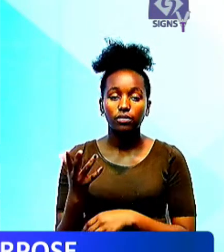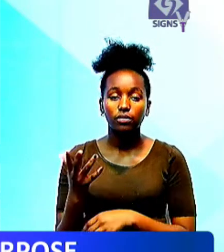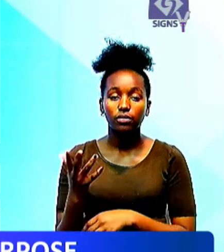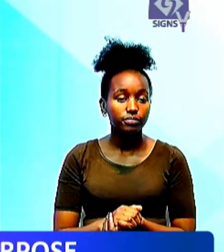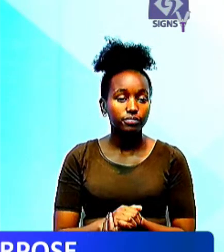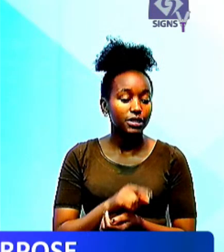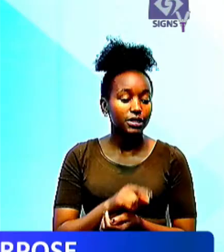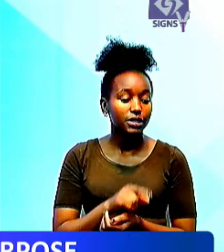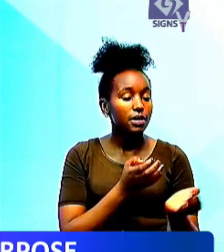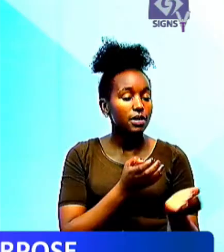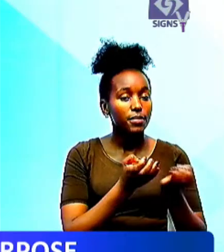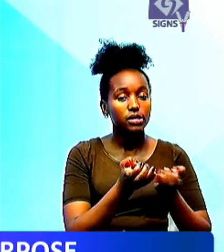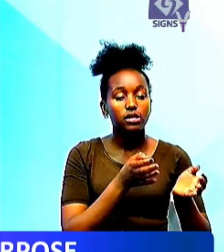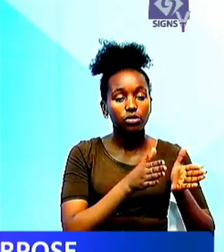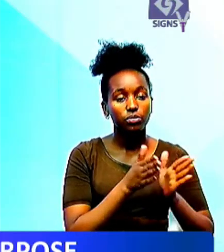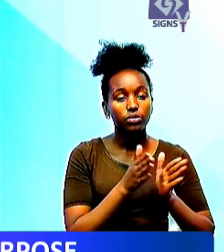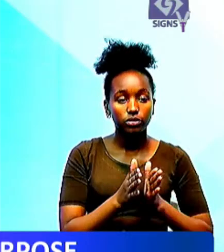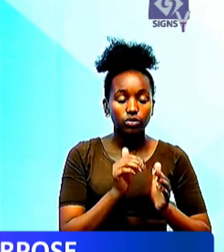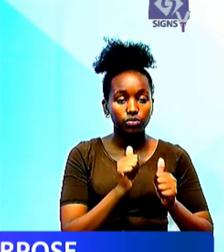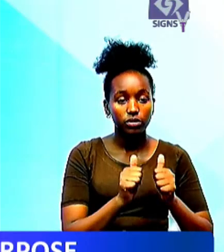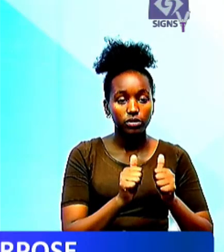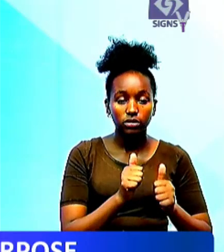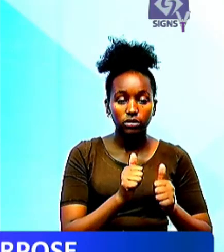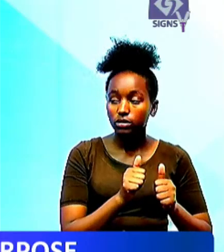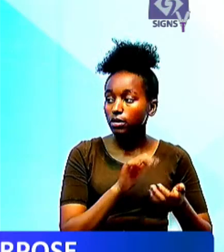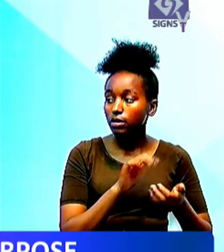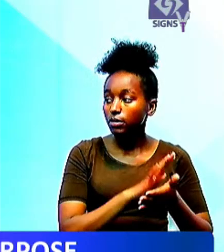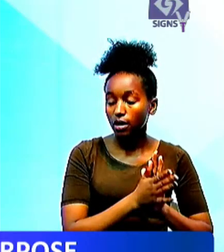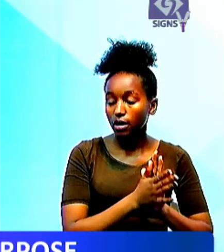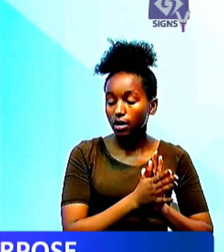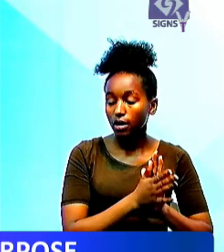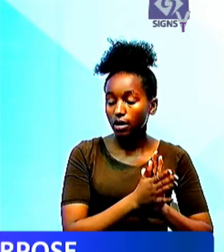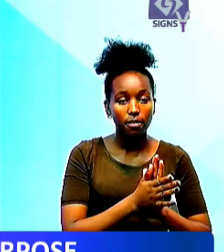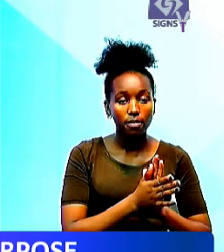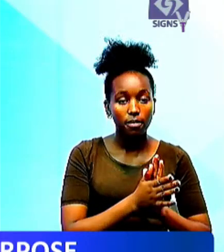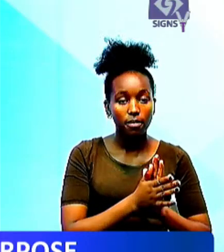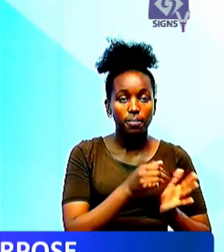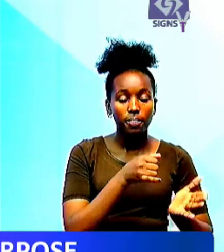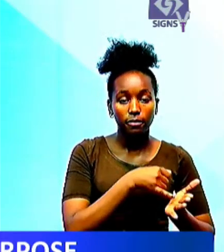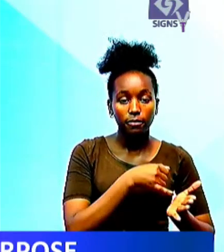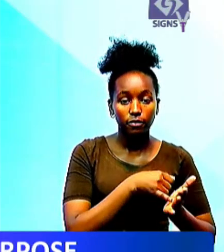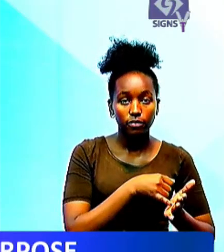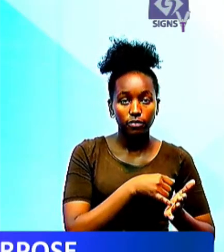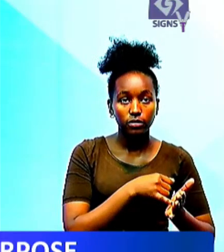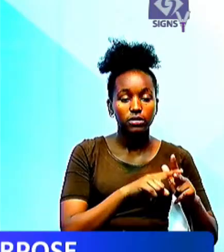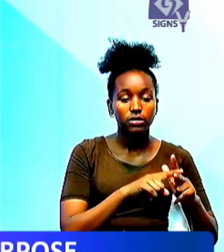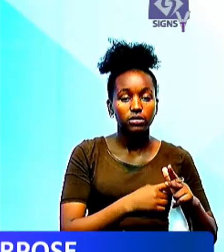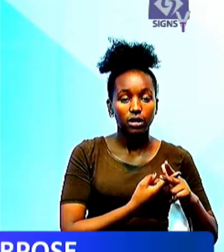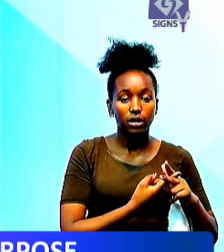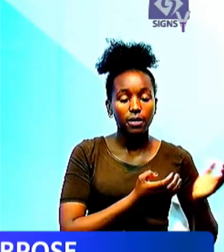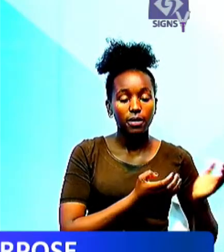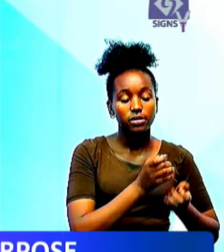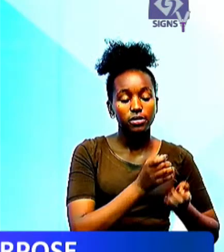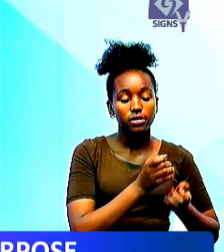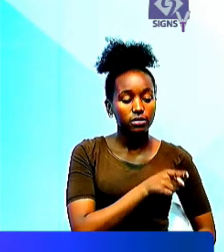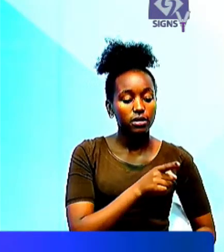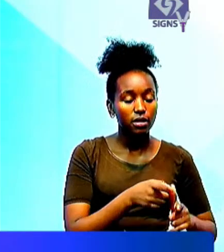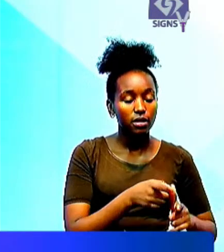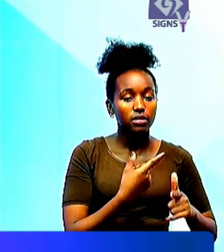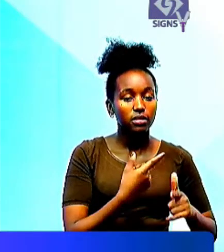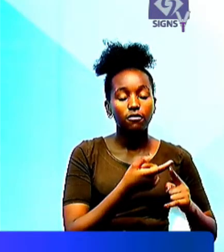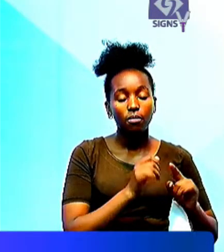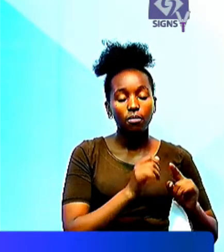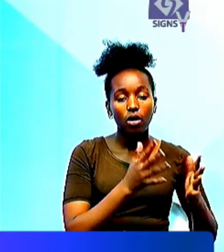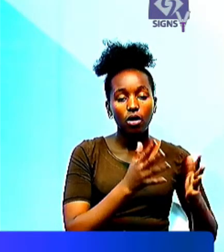business opportunity where you want to be involved. Maybe it's an income generating opportunity for you. Start that opportunity. From how much you